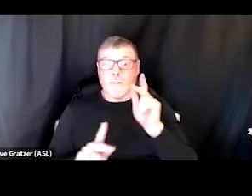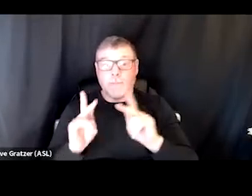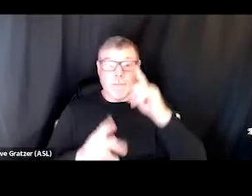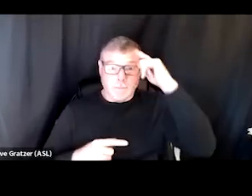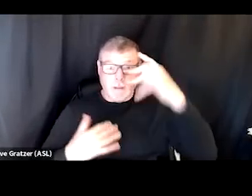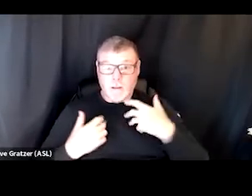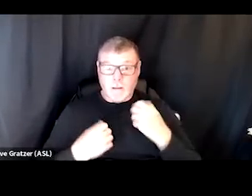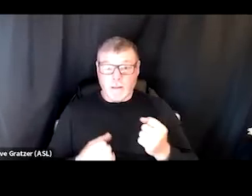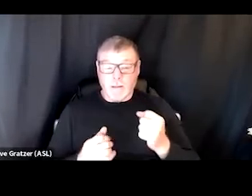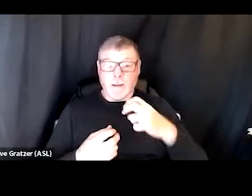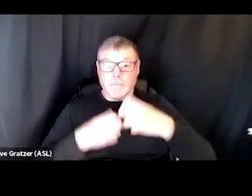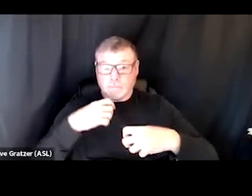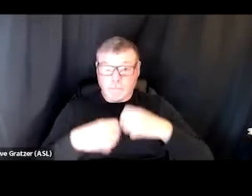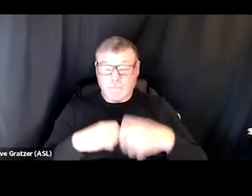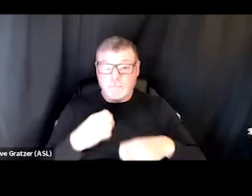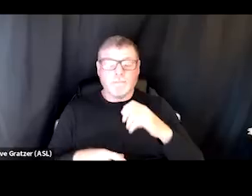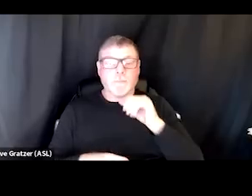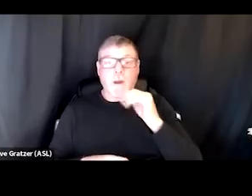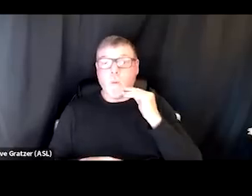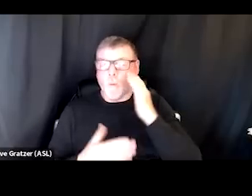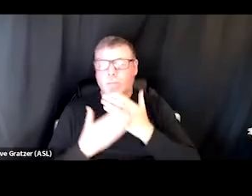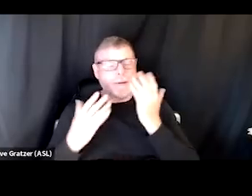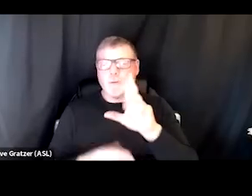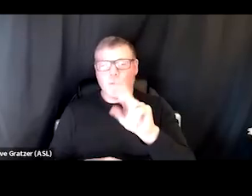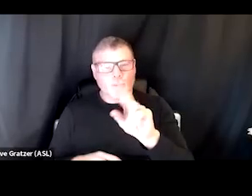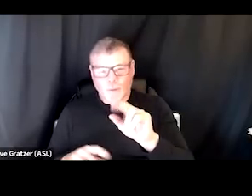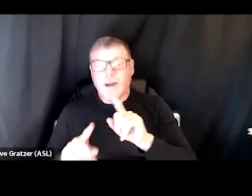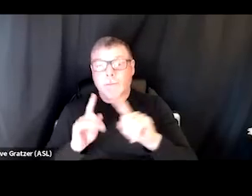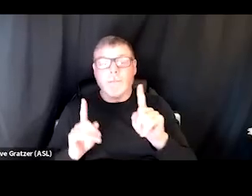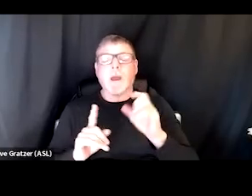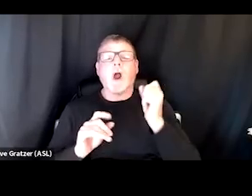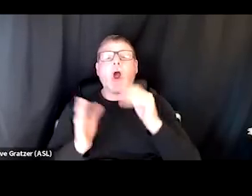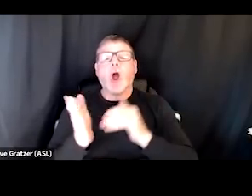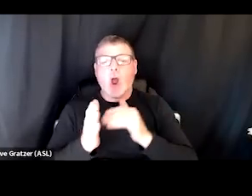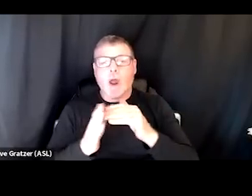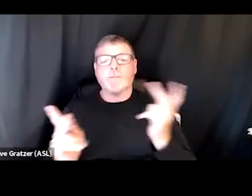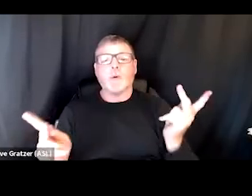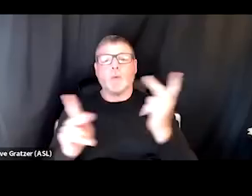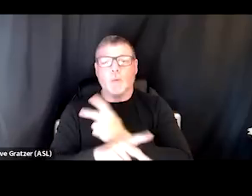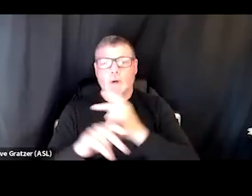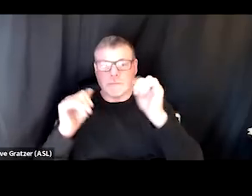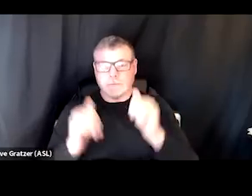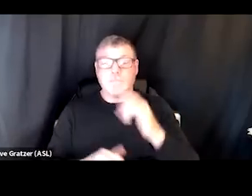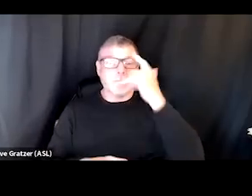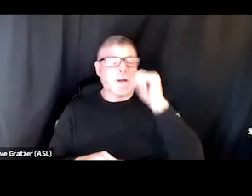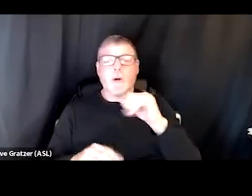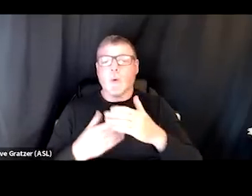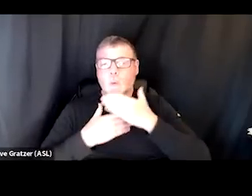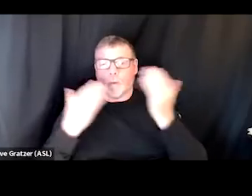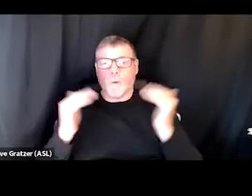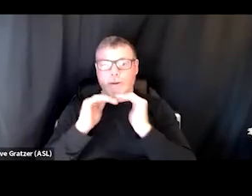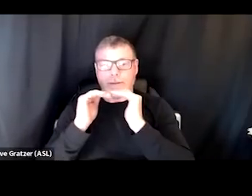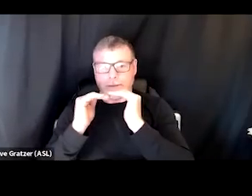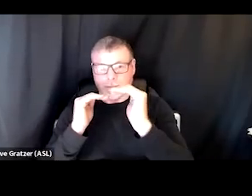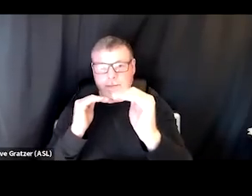health condition or behavioral health condition are homeless, but that those conditions are often made worse by the instability in the